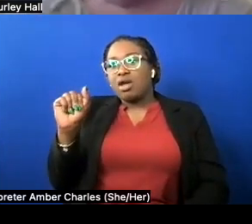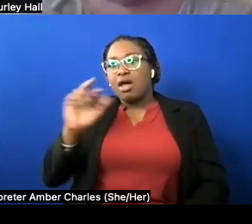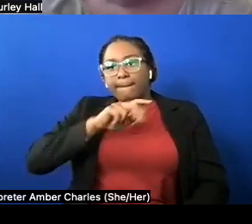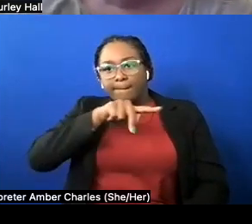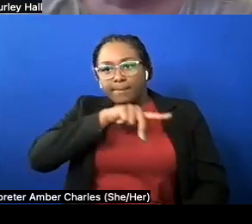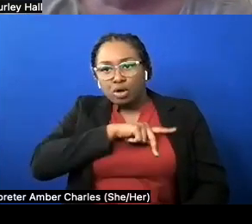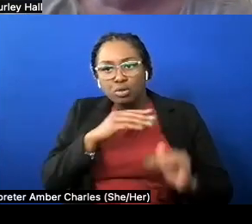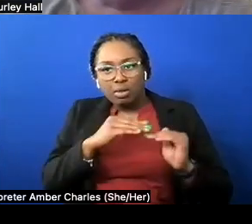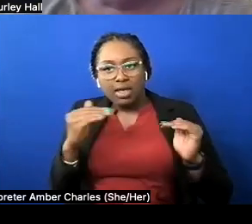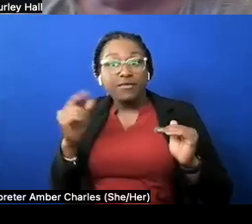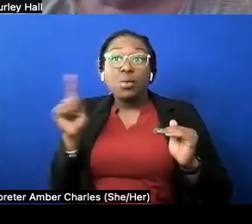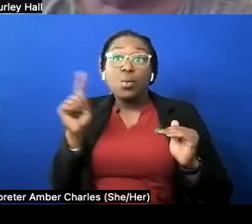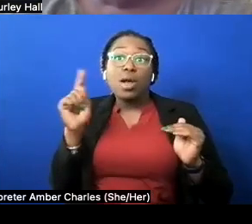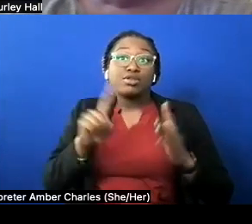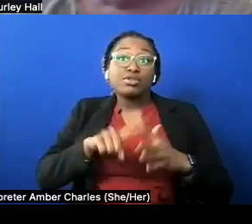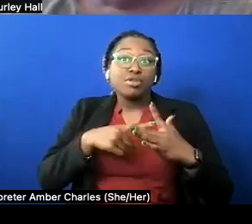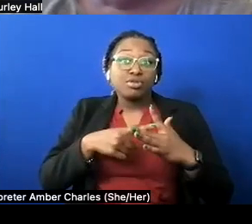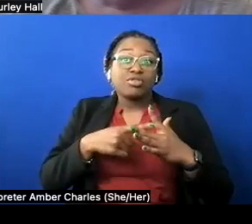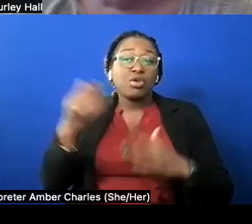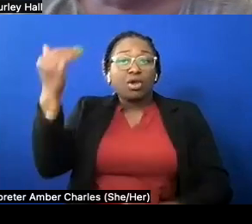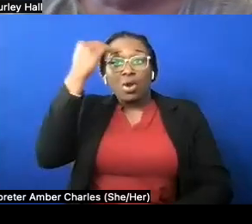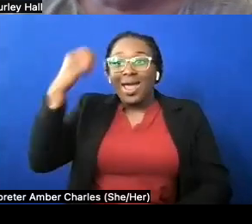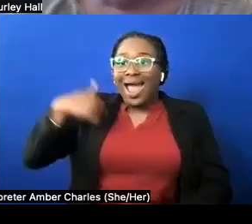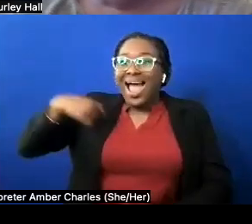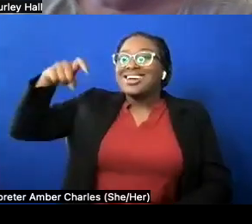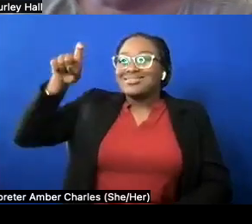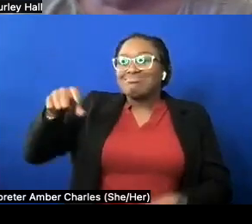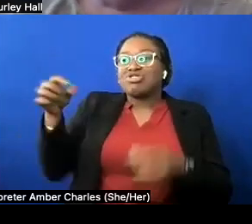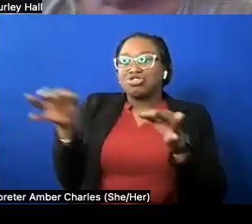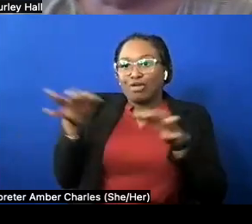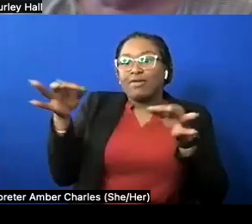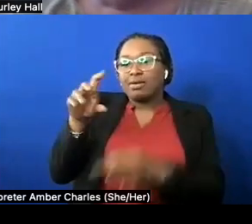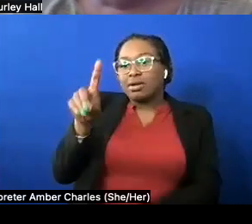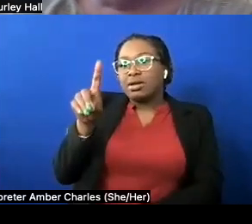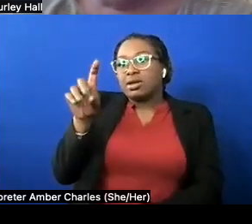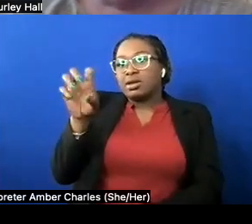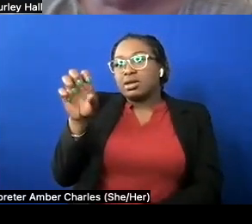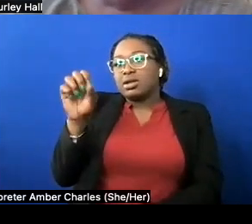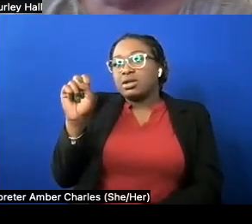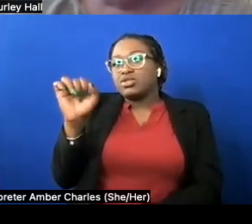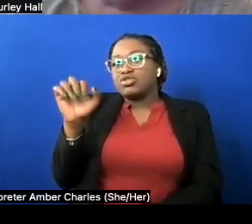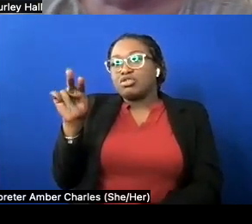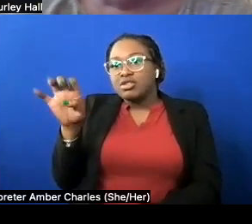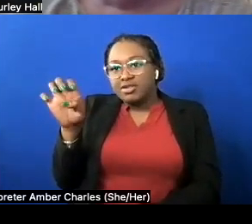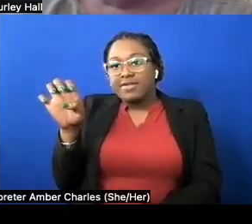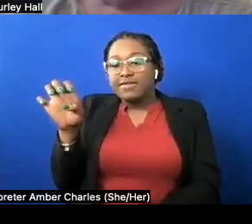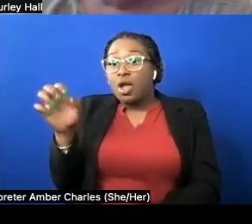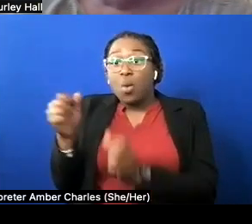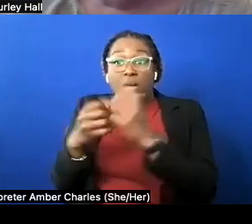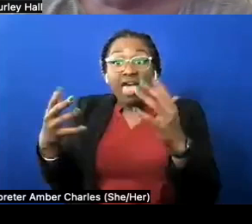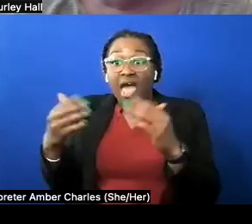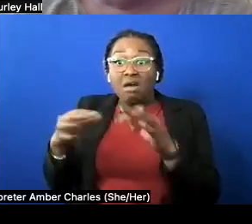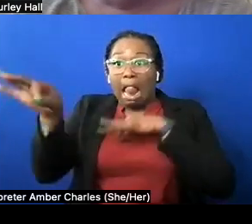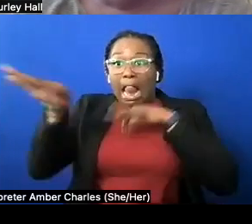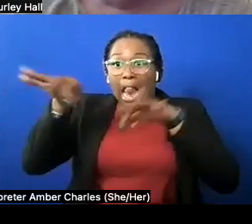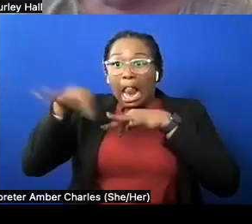is knowing that I deserve, you know what I mean? Like that I literally deserve, without over explanation, because